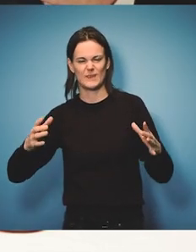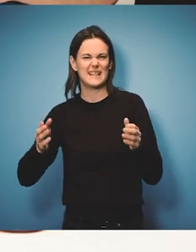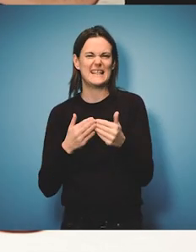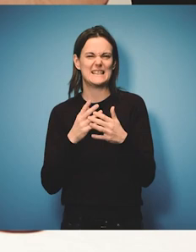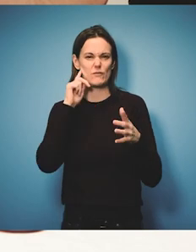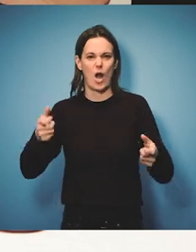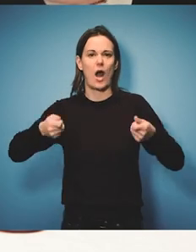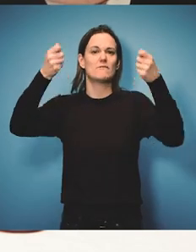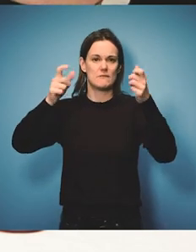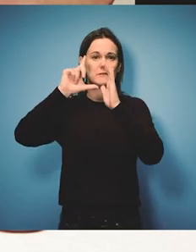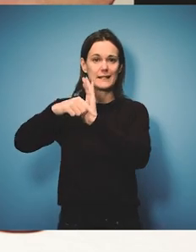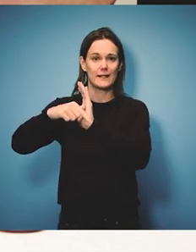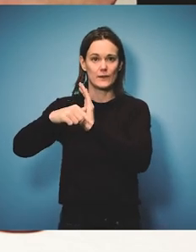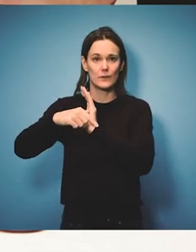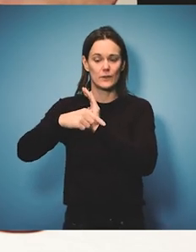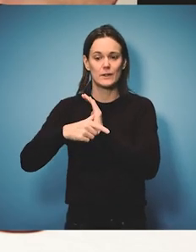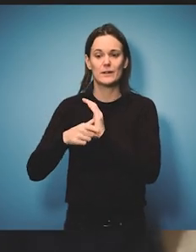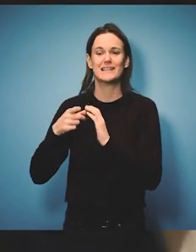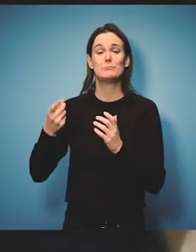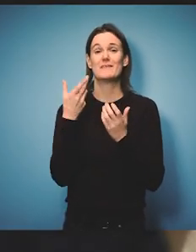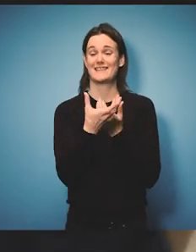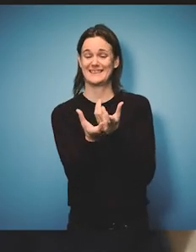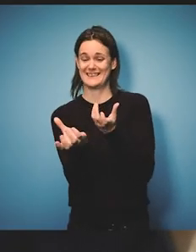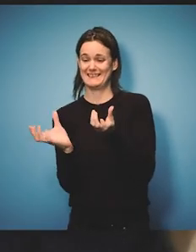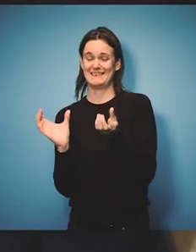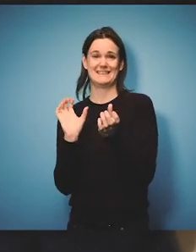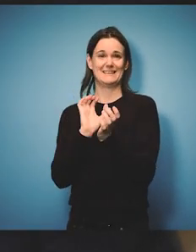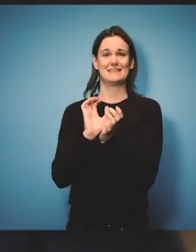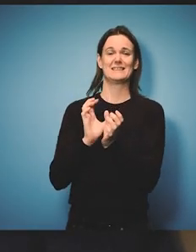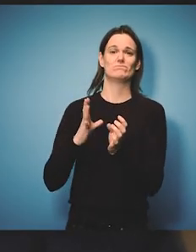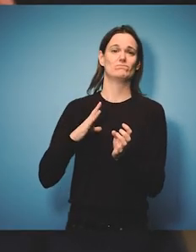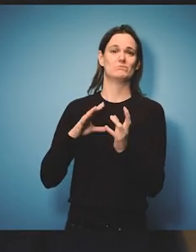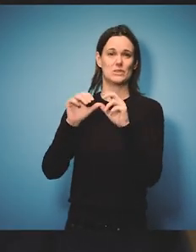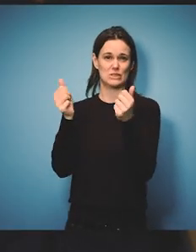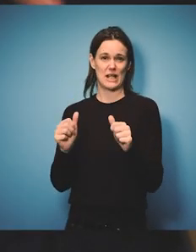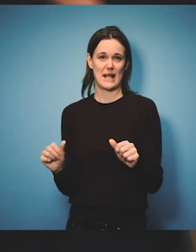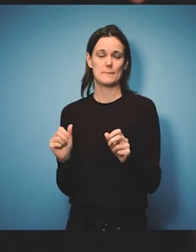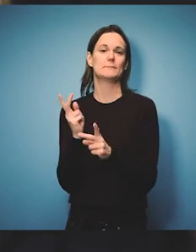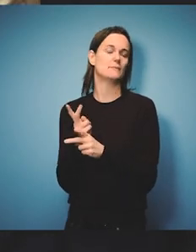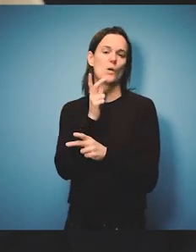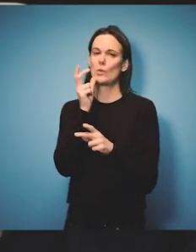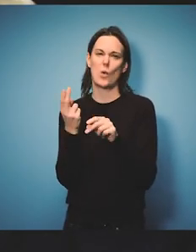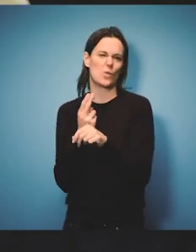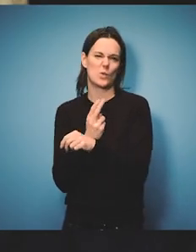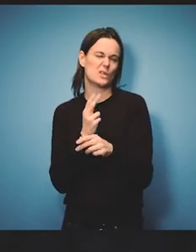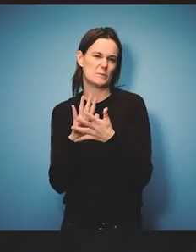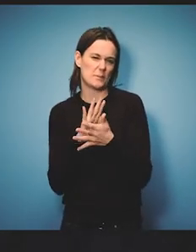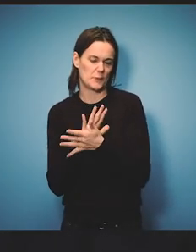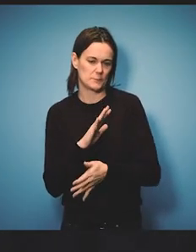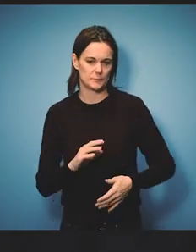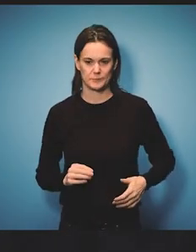sides, just so that it's a little bit easier to get out of the pan. But in this case, because there's more of a decorative shape to this bundt